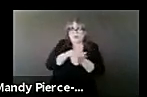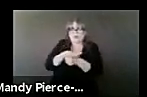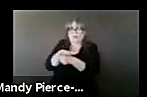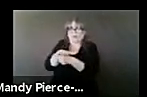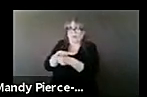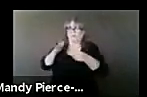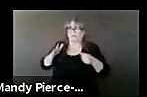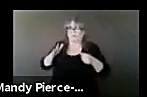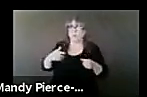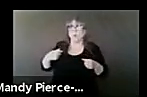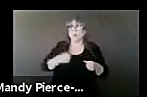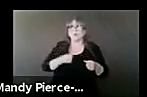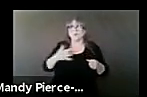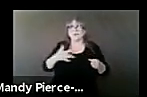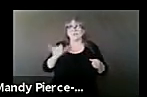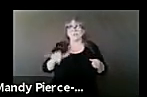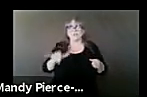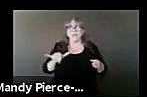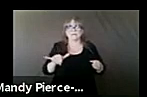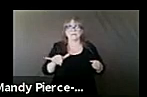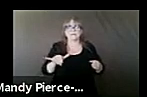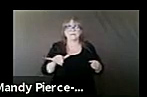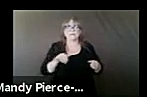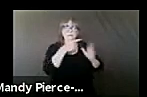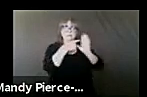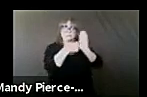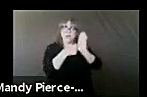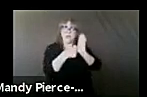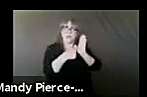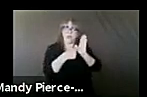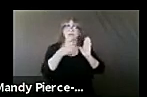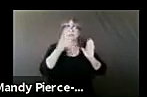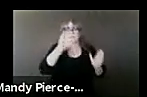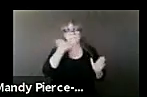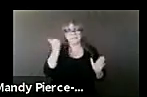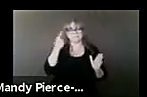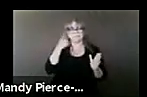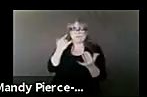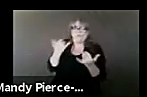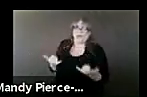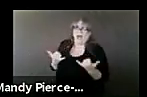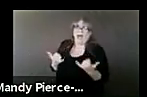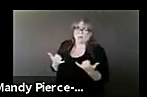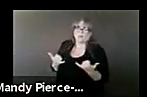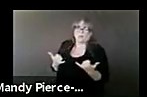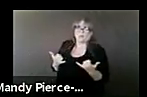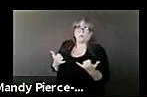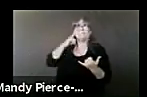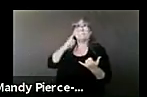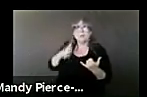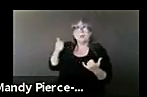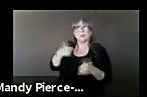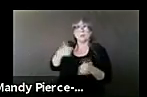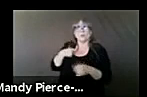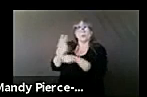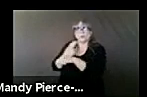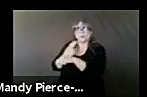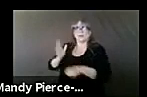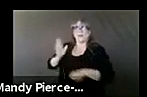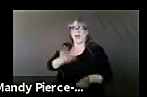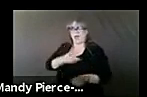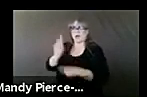the best model for Colorado right now, because it's using assumptions that we believe to be true for Colorado. It's using Colorado